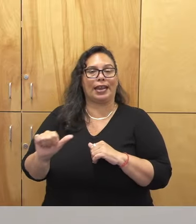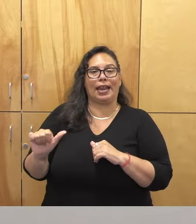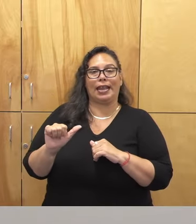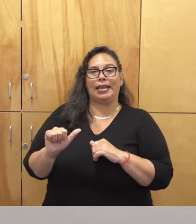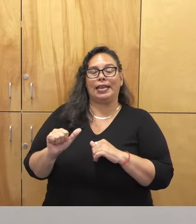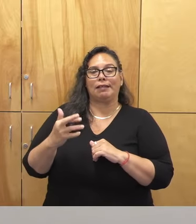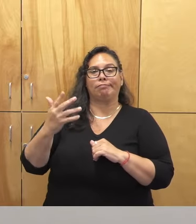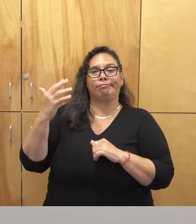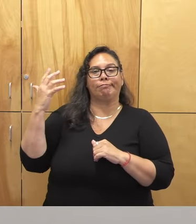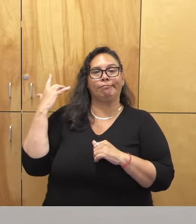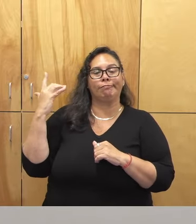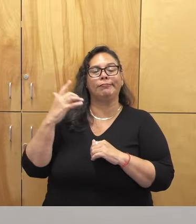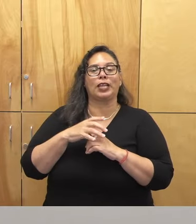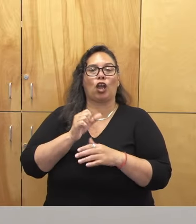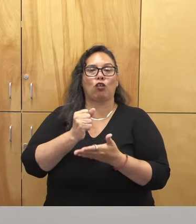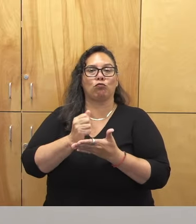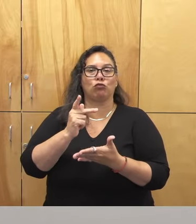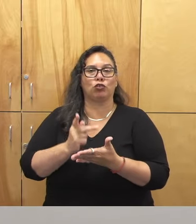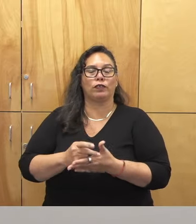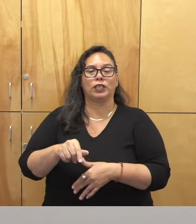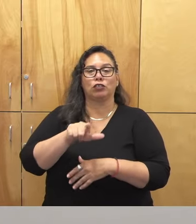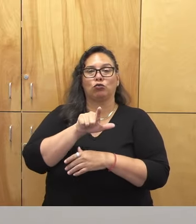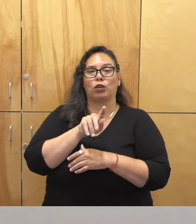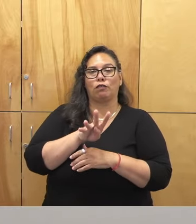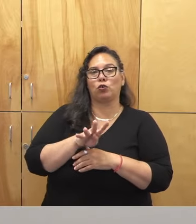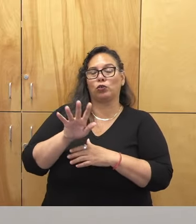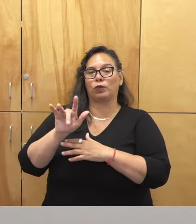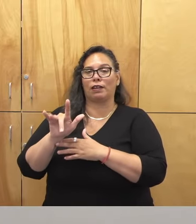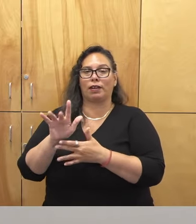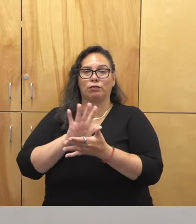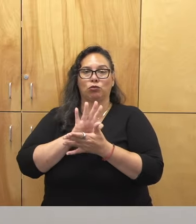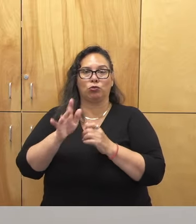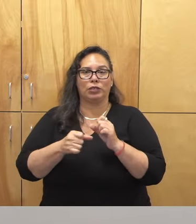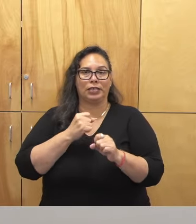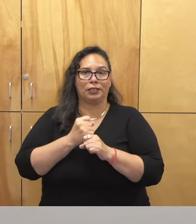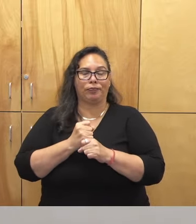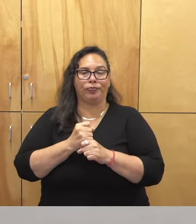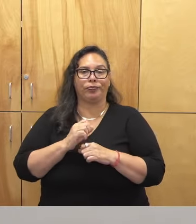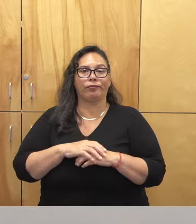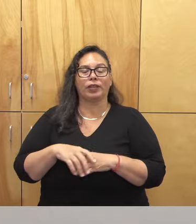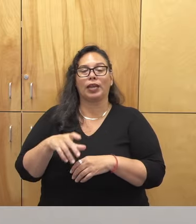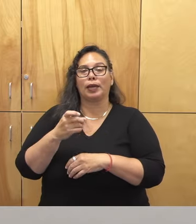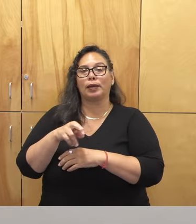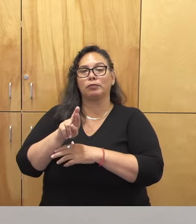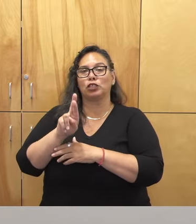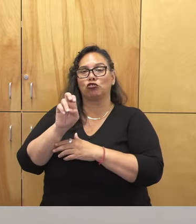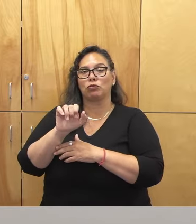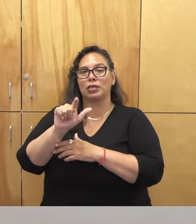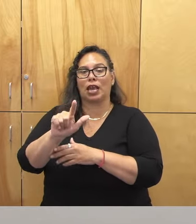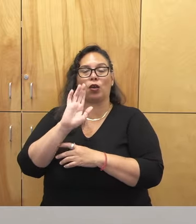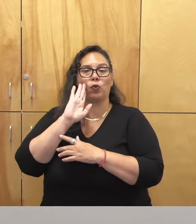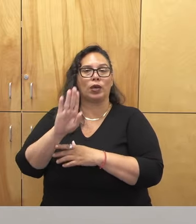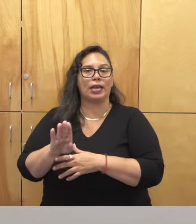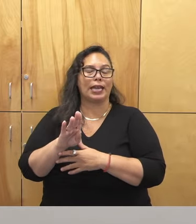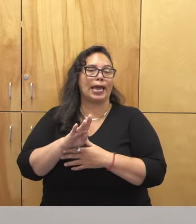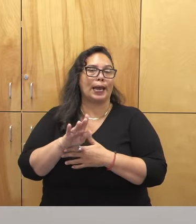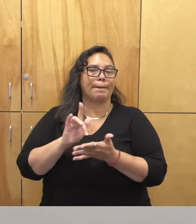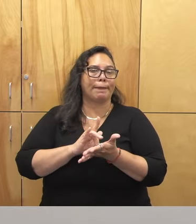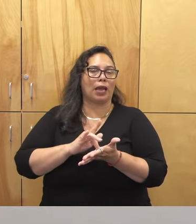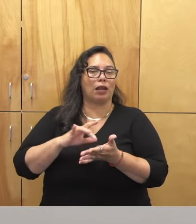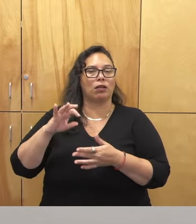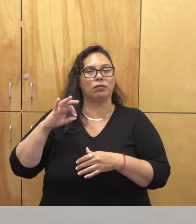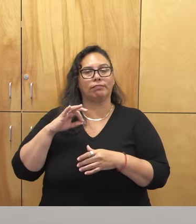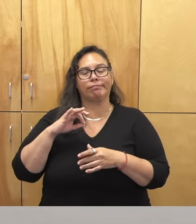increase approved by the board for the 2024-25 school year. Mr. Riel will receive paid medical benefits on the same terms as